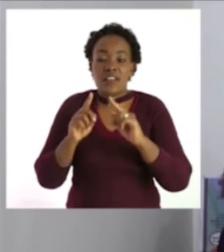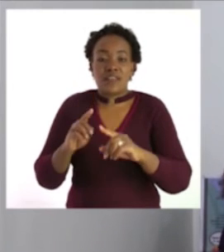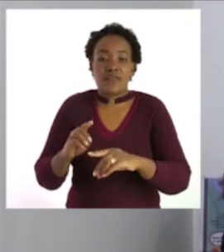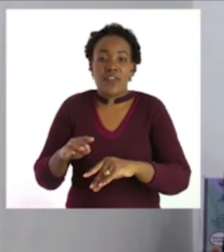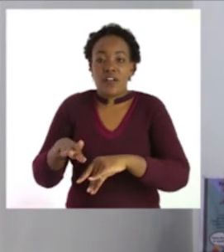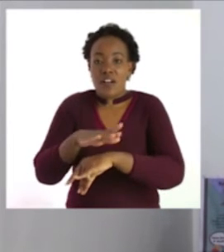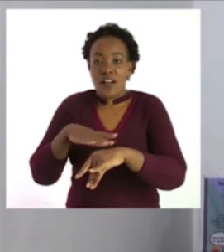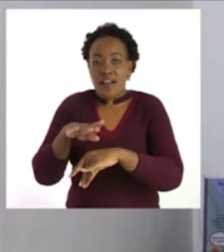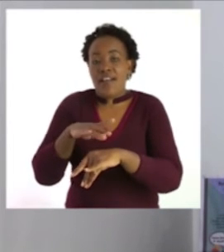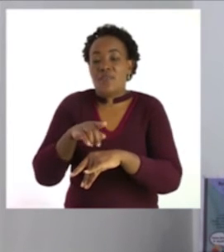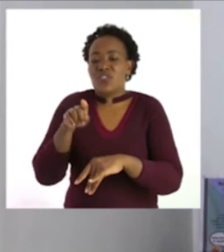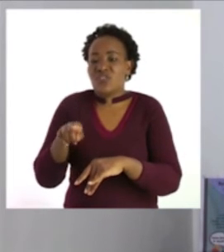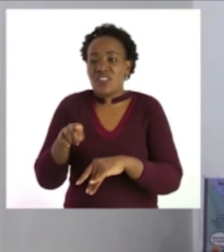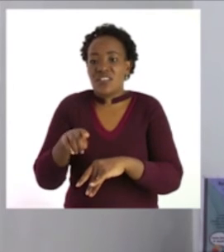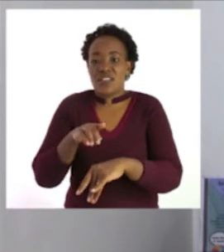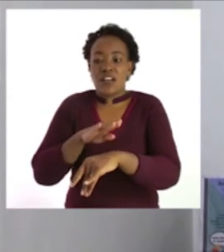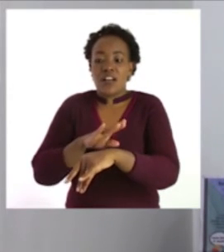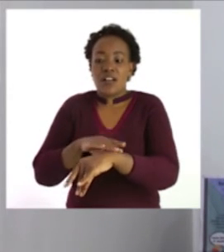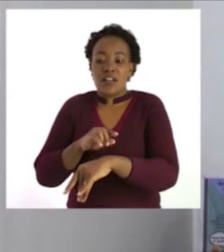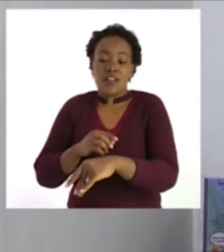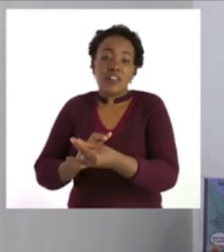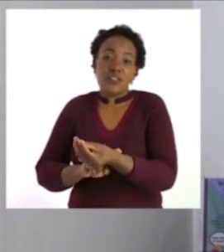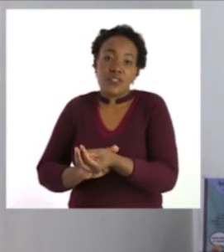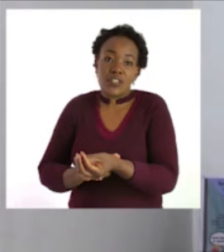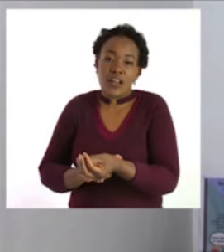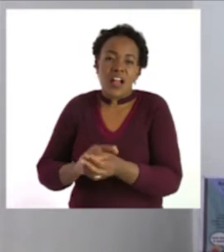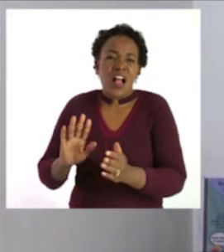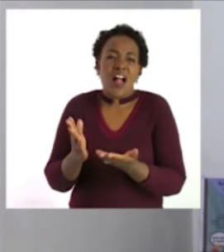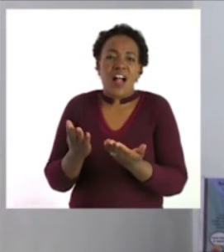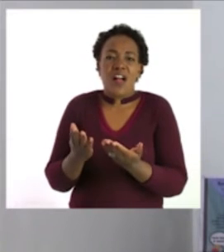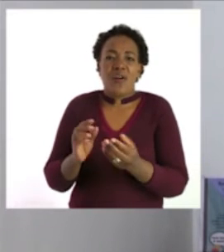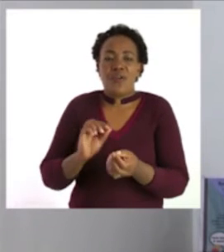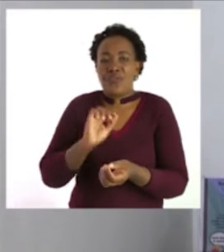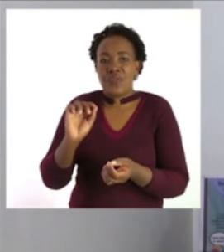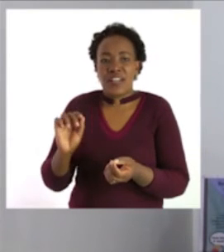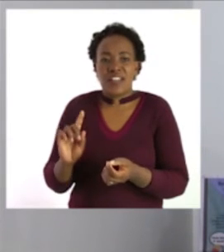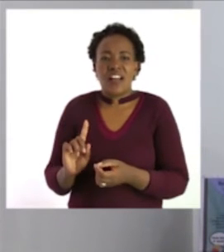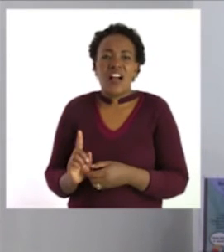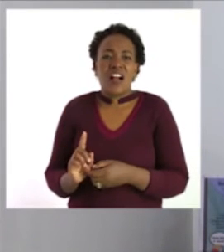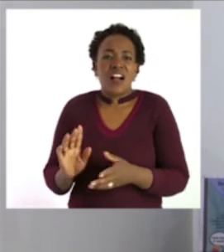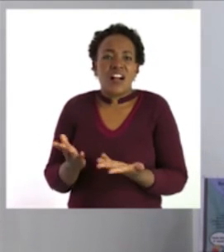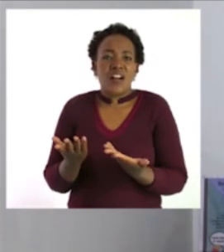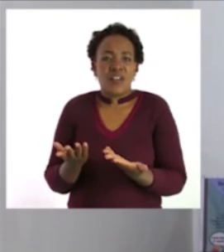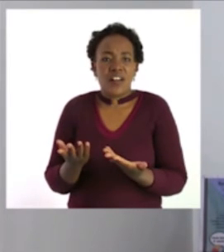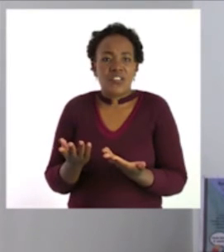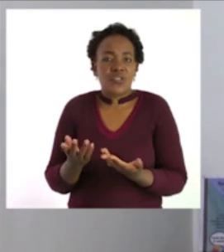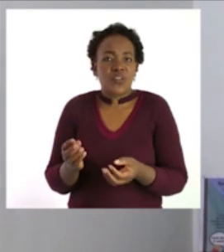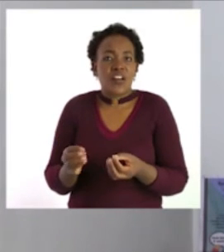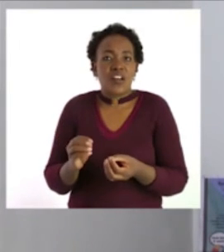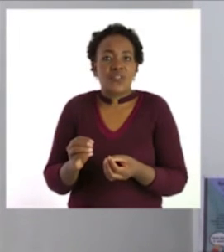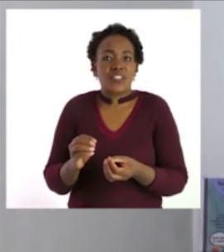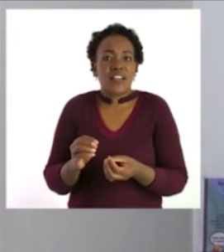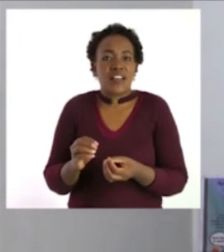animals. So we check, how do we write vet? We know how to write vet.